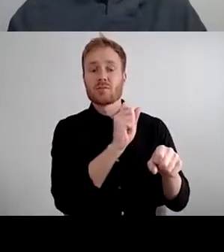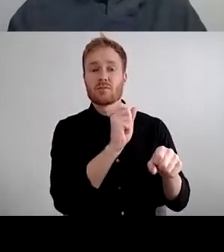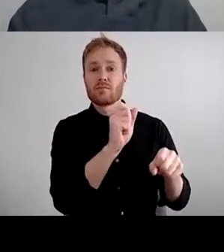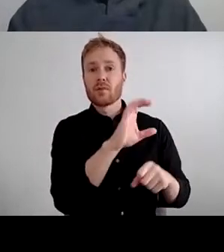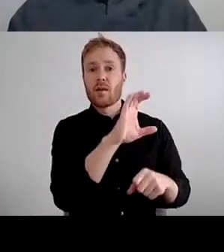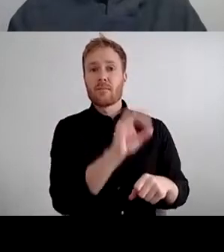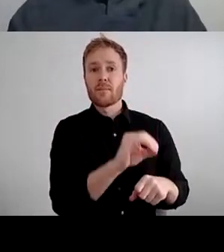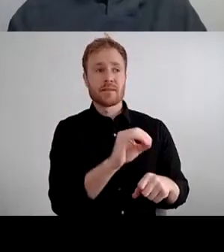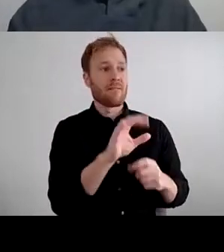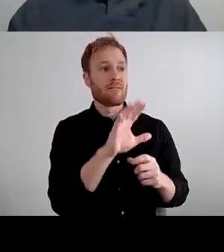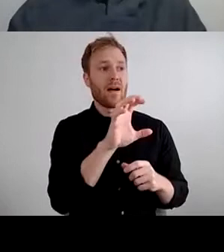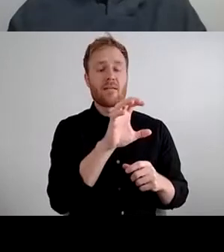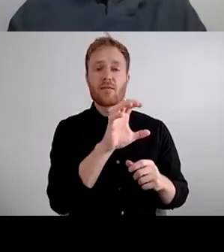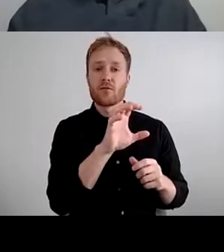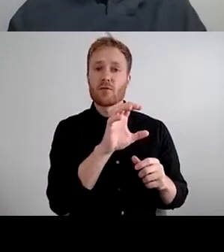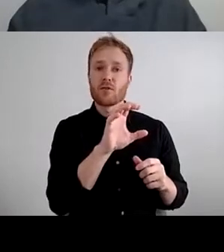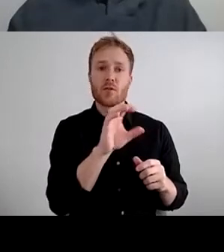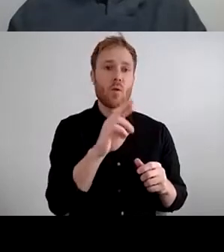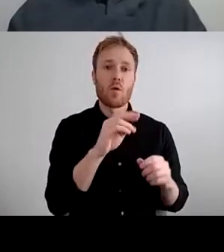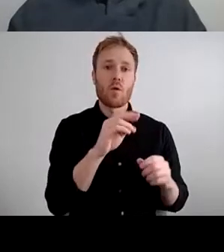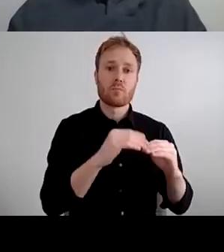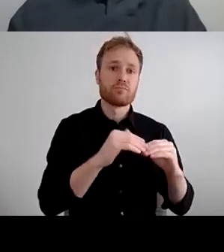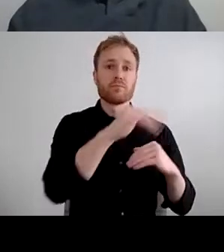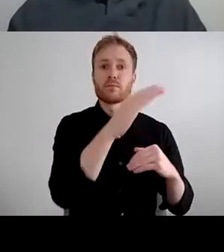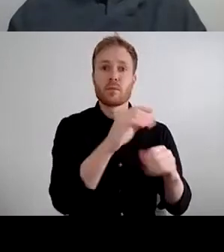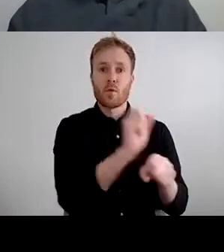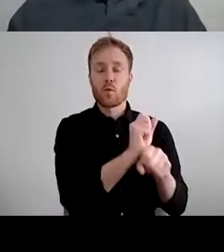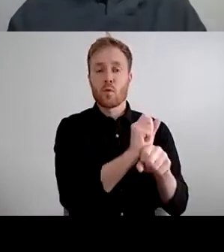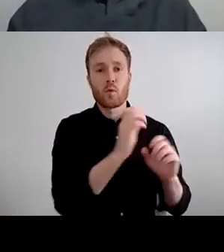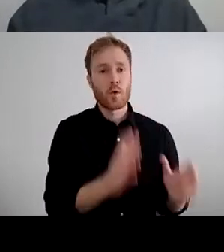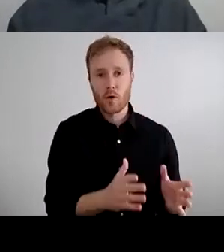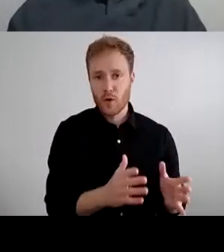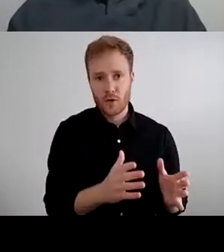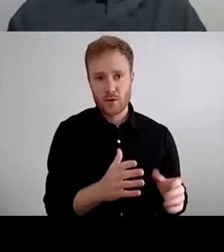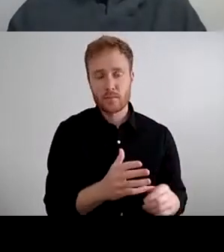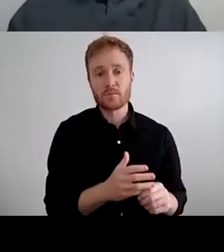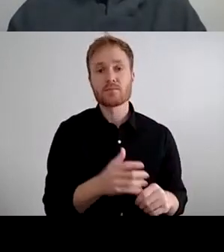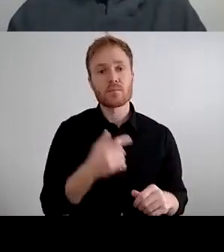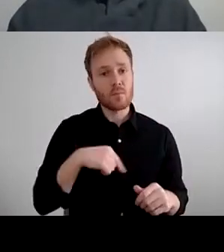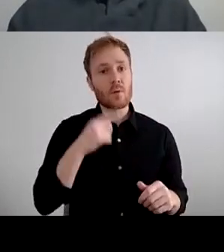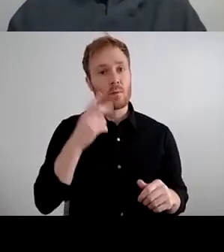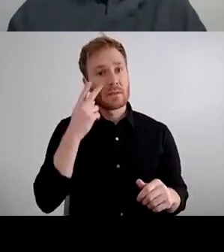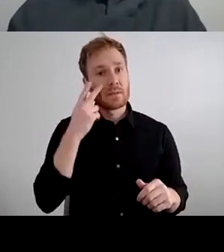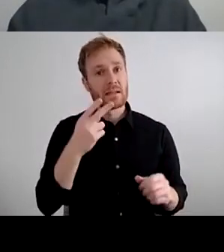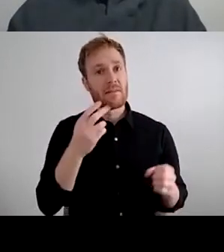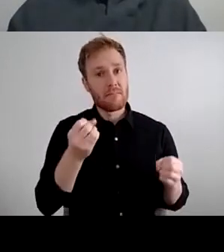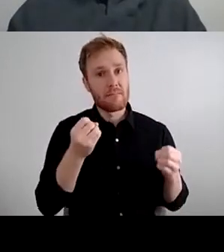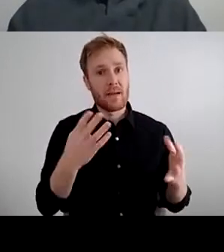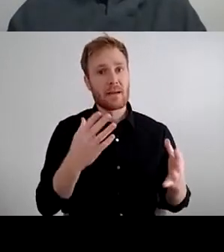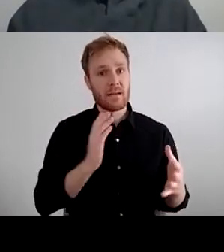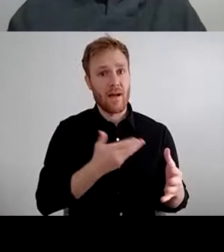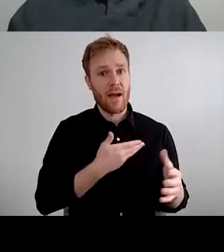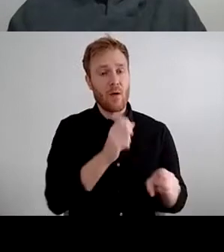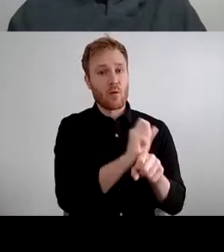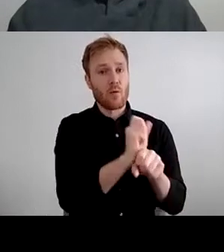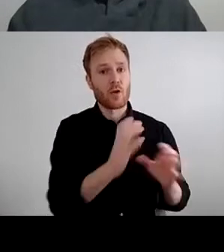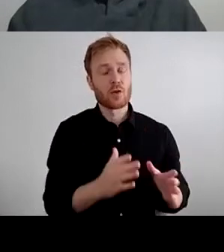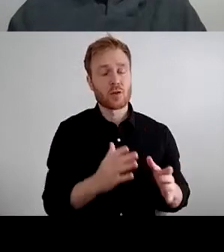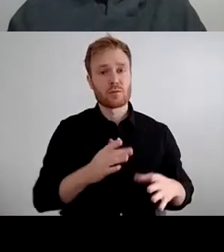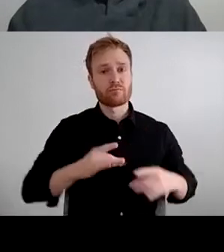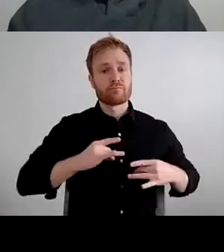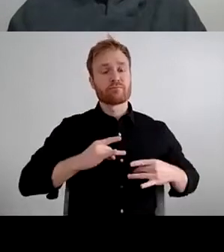workers. We have witnessed many of our own members contract the virus, and far too many have died from it in our